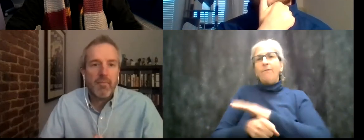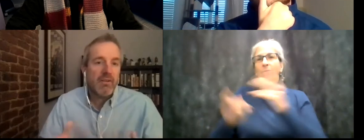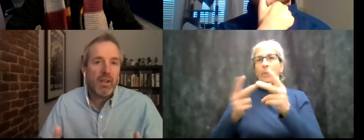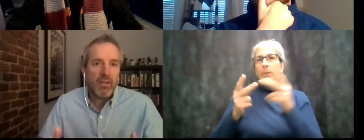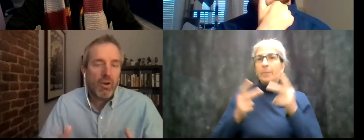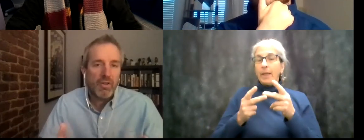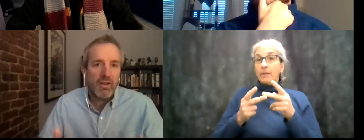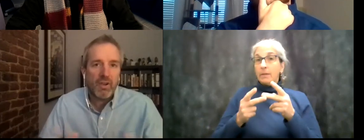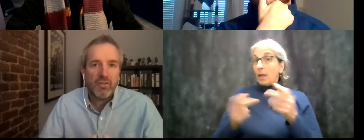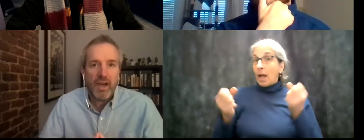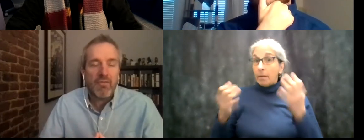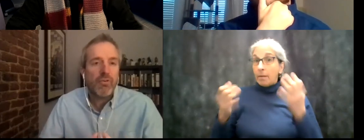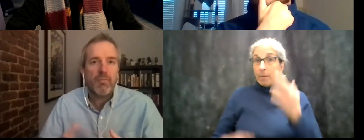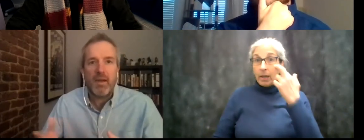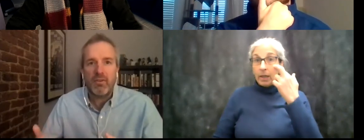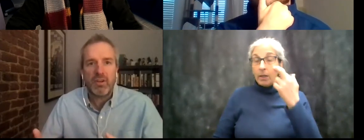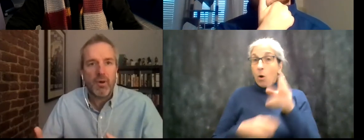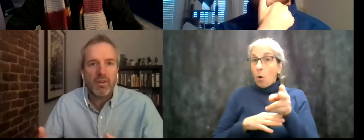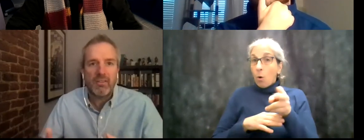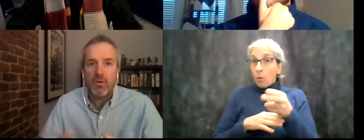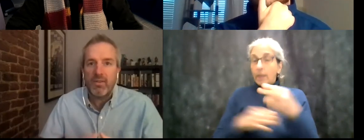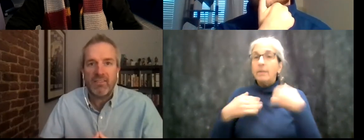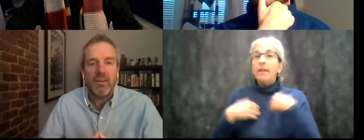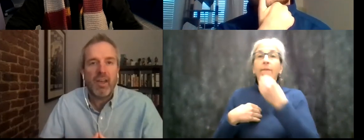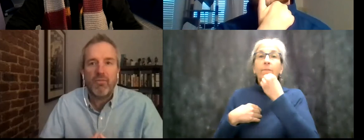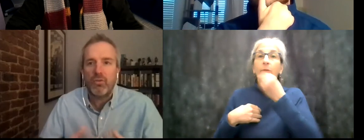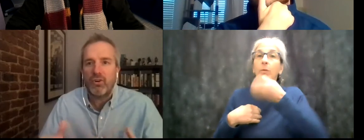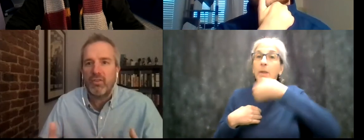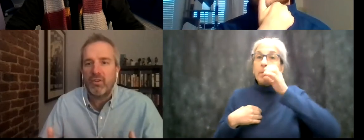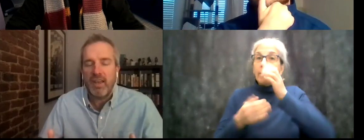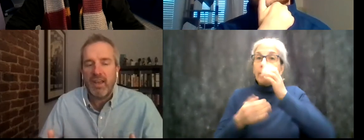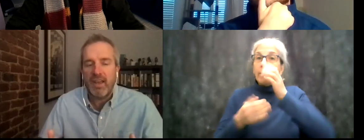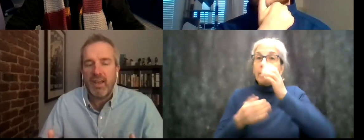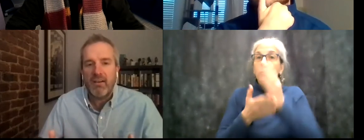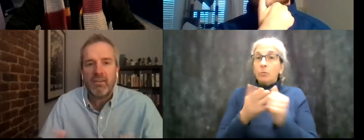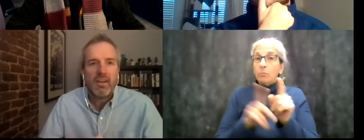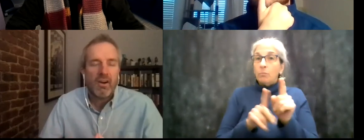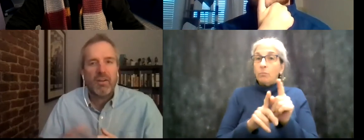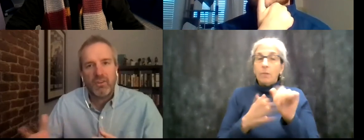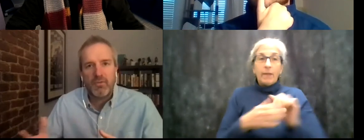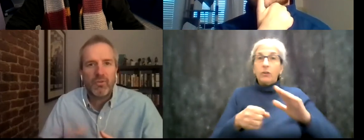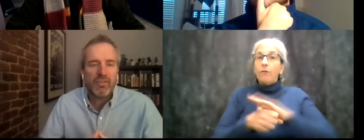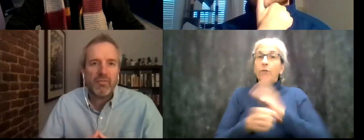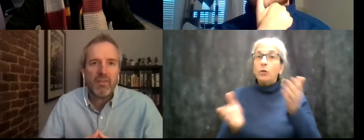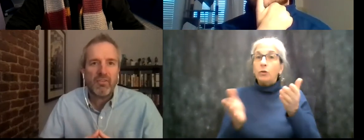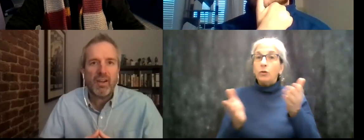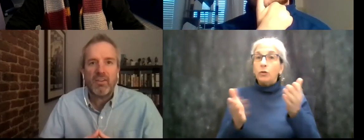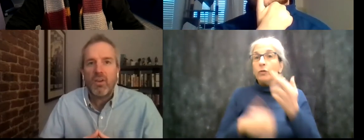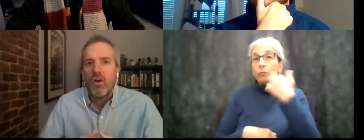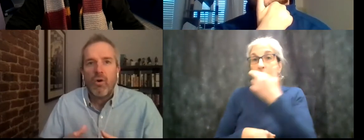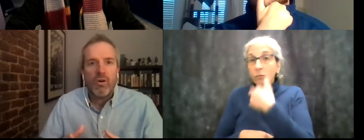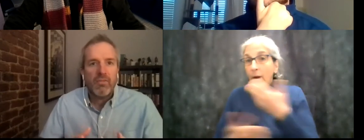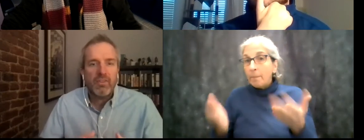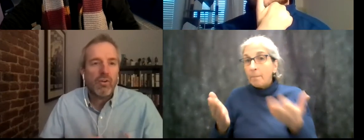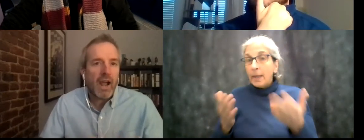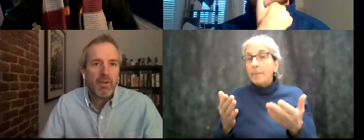then many hotels also have a food and beverage component. So whether that's a full service hotel, or excuse me, full service restaurant,